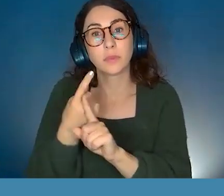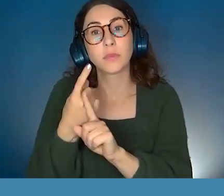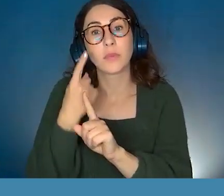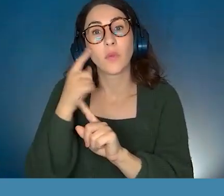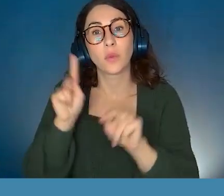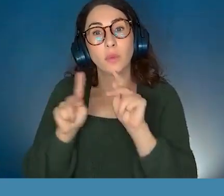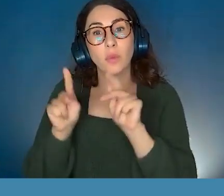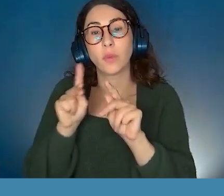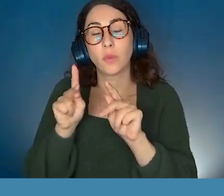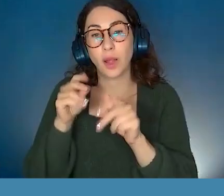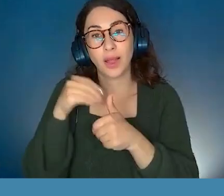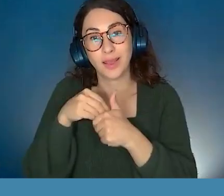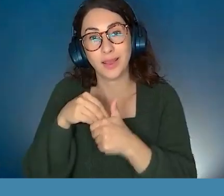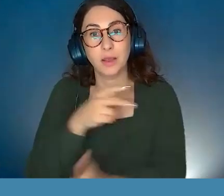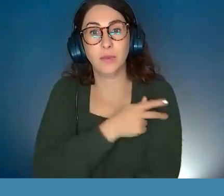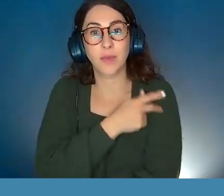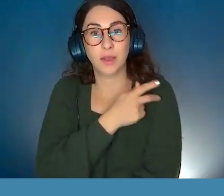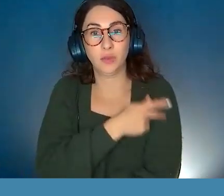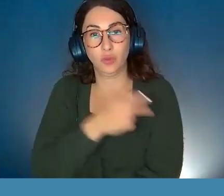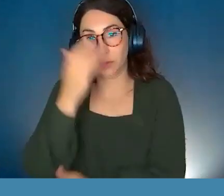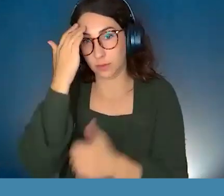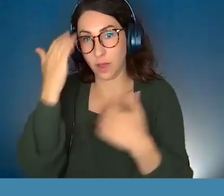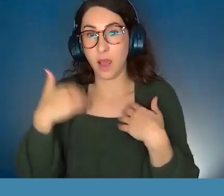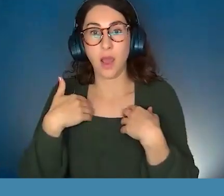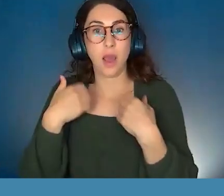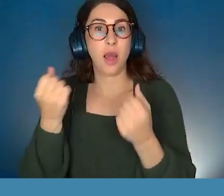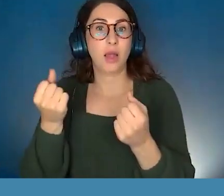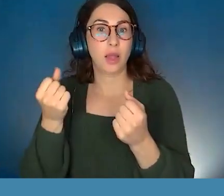who are inpatient in a mental health treatment setting.